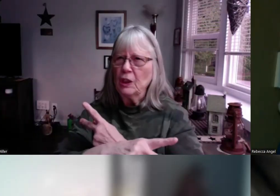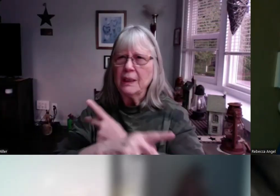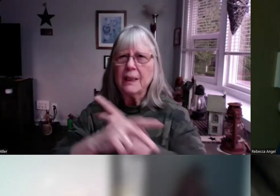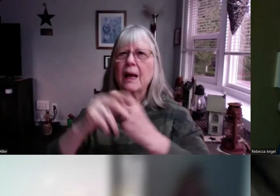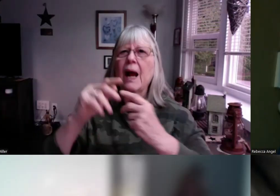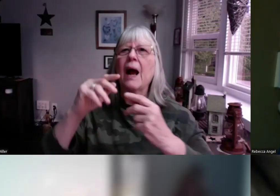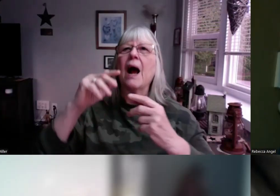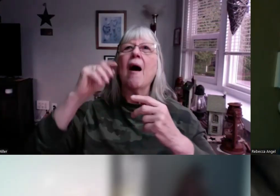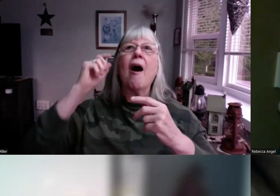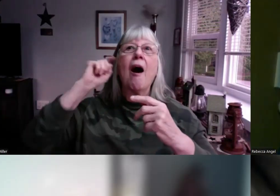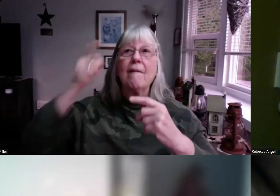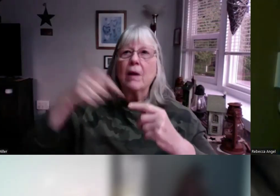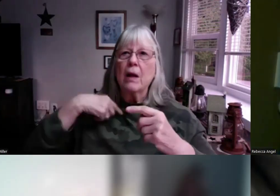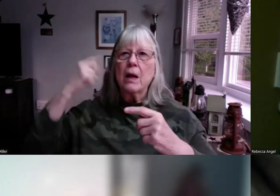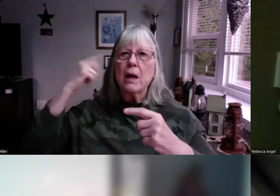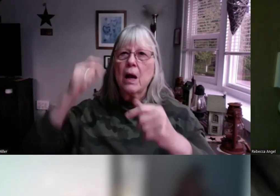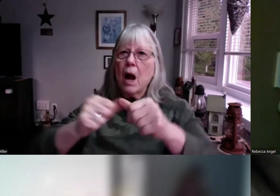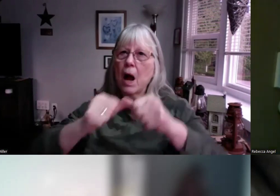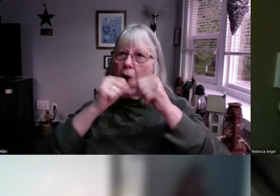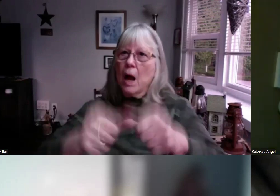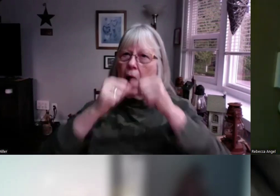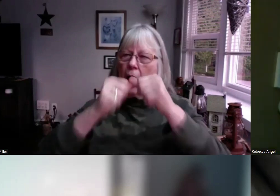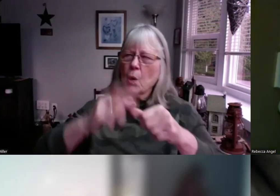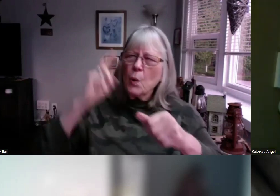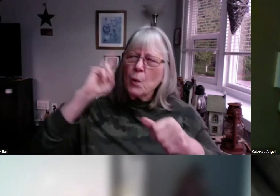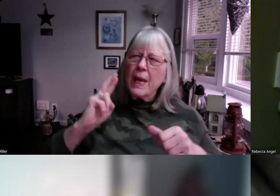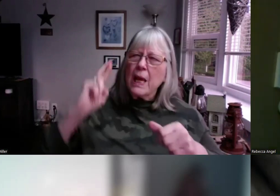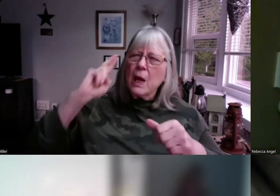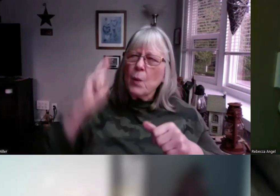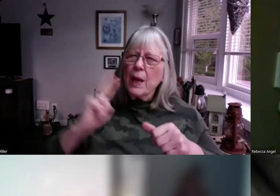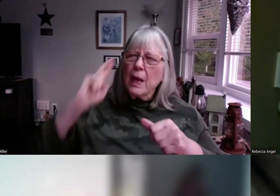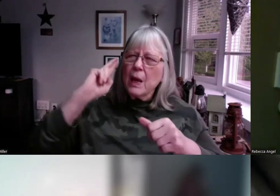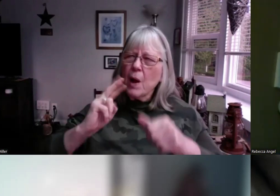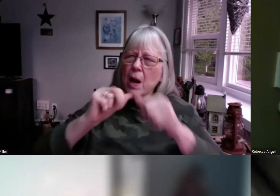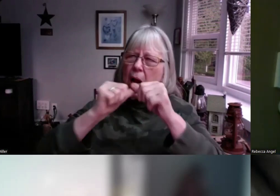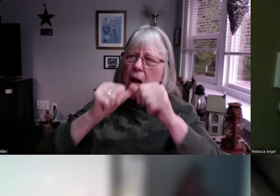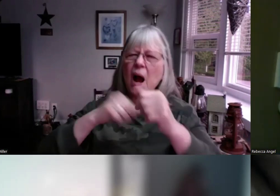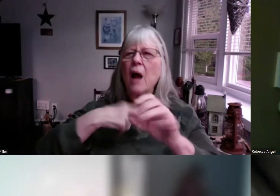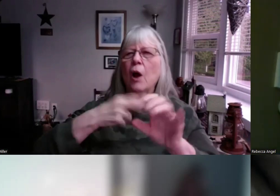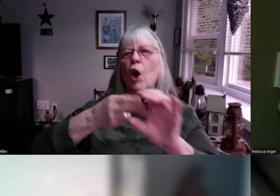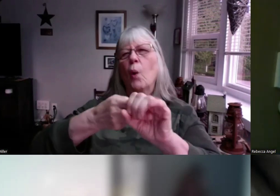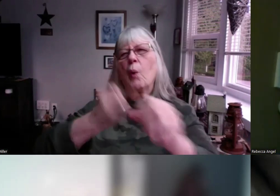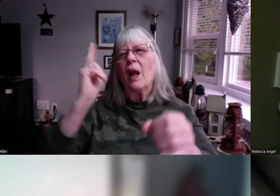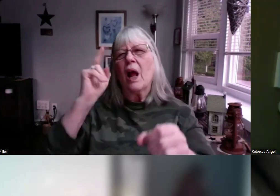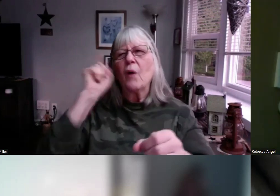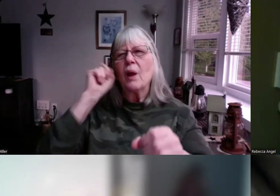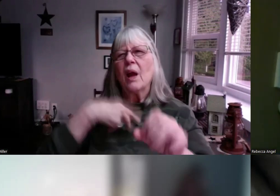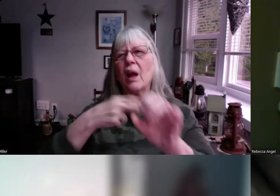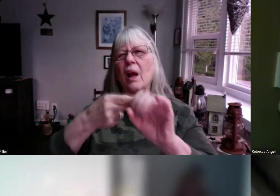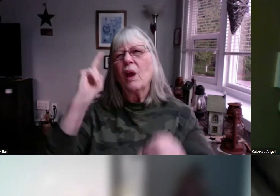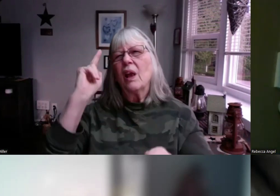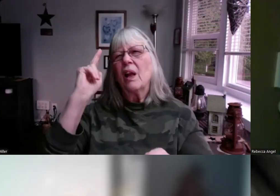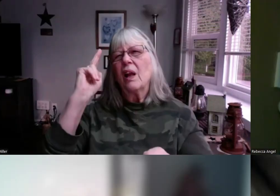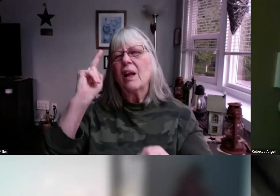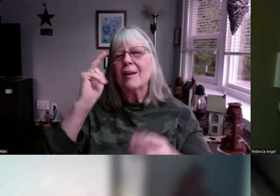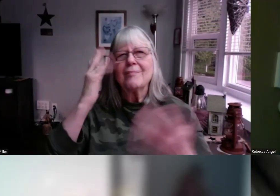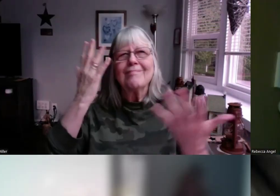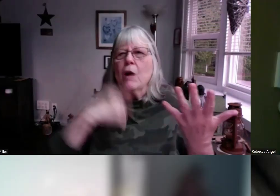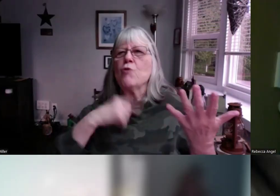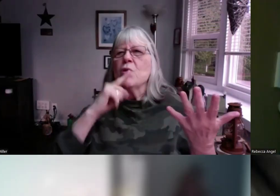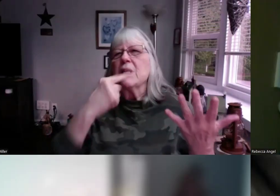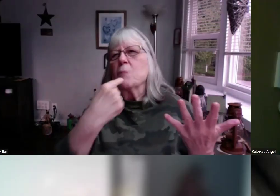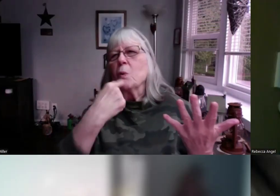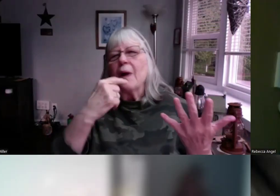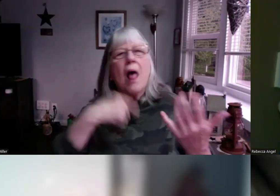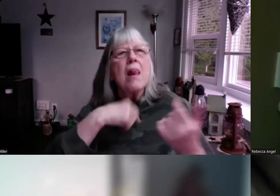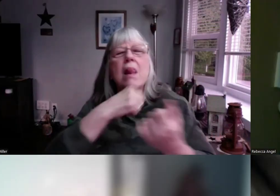I would have preferred what I had before. I find it worse for myself. I get this constant ringing that keeps happening, and then I stopped wearing it. I